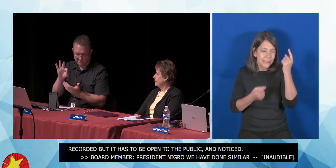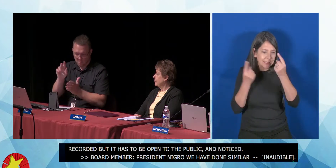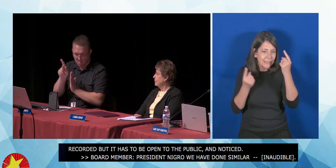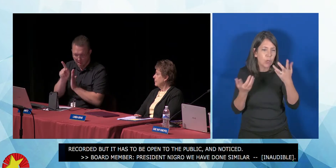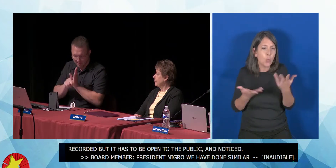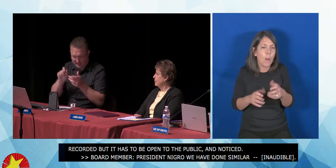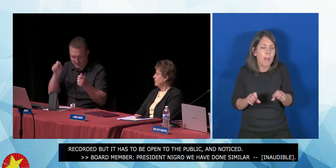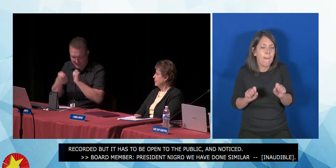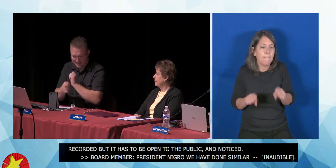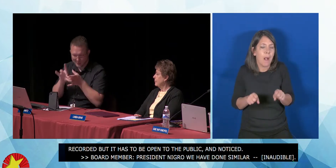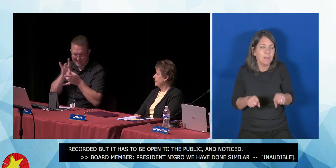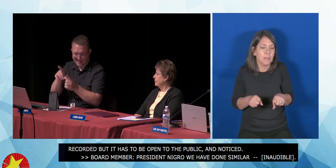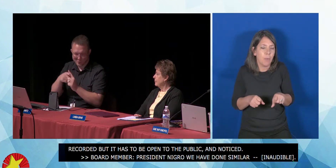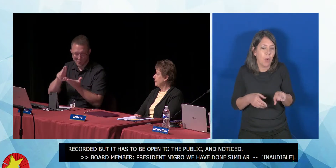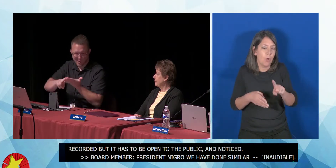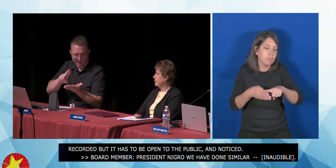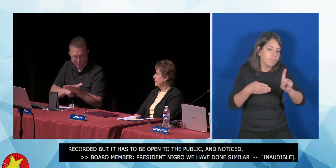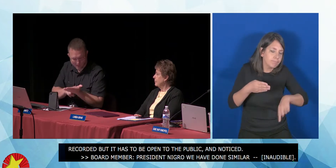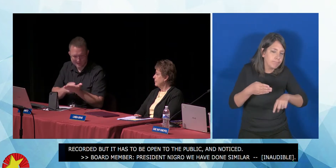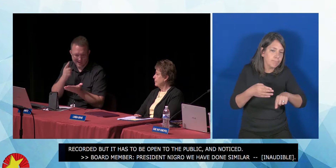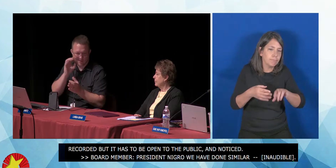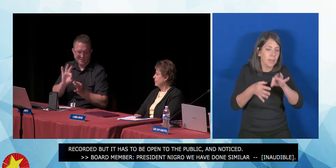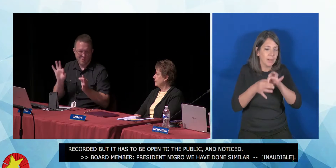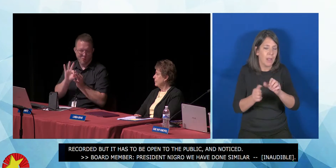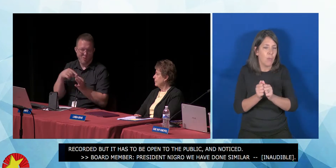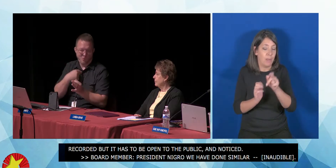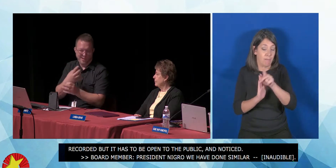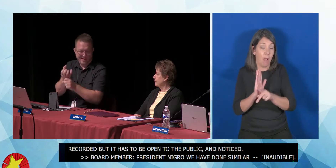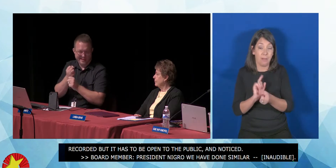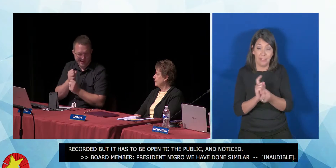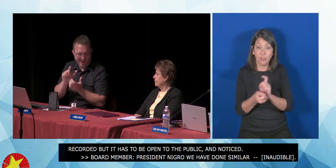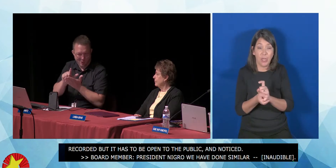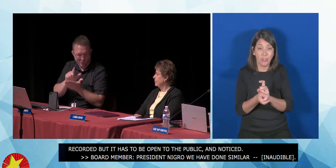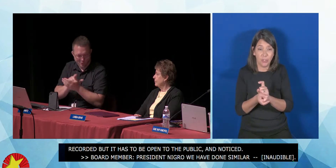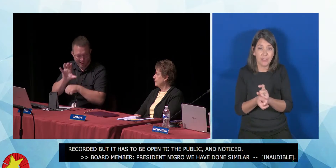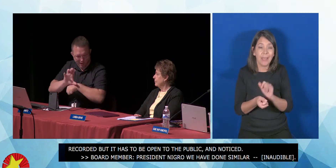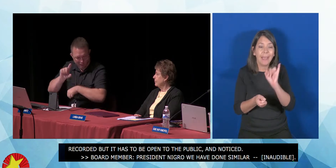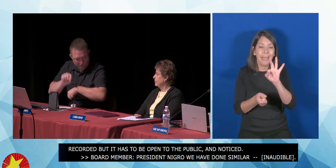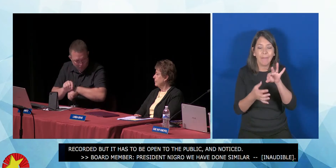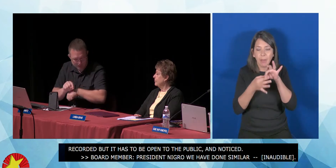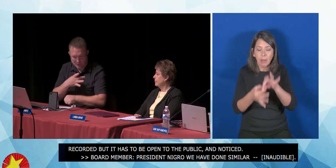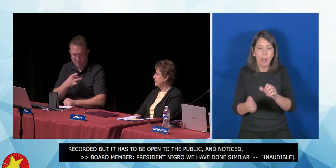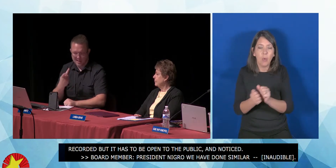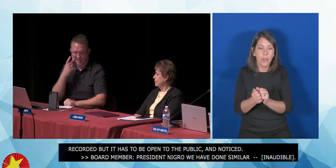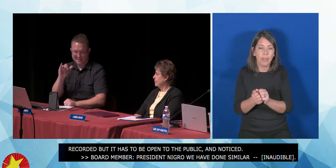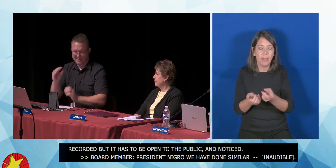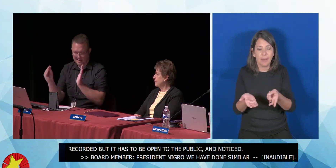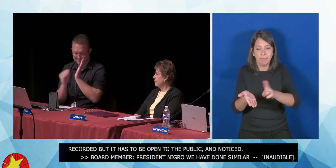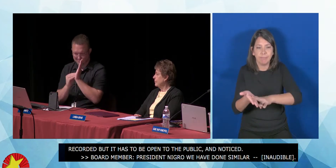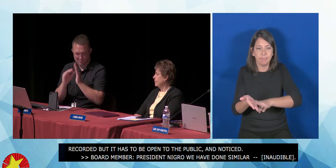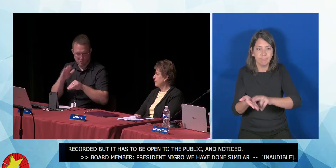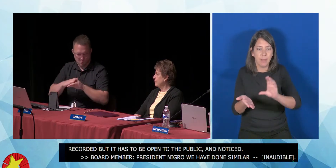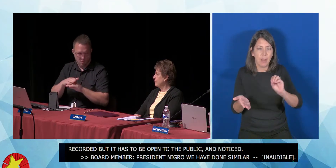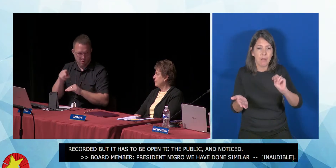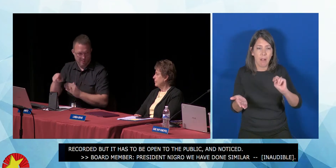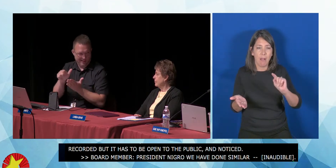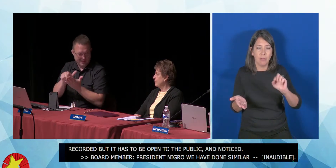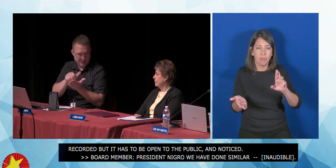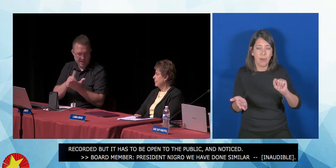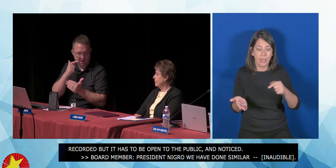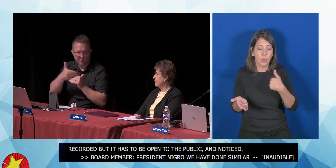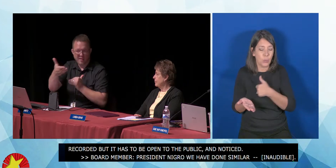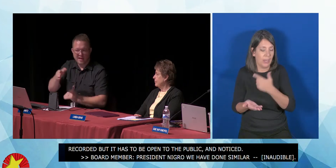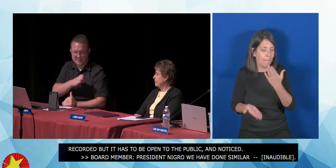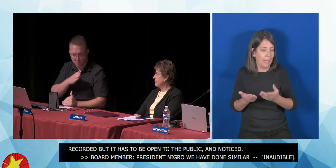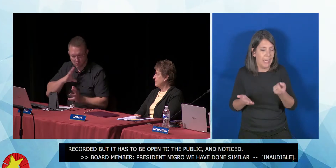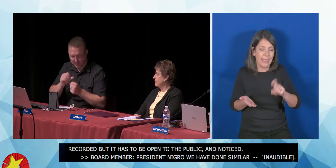ramifications of policy changes when it comes to contracts. We may need to get the Assistant